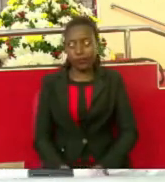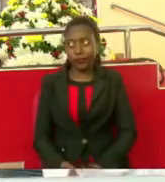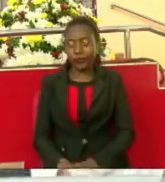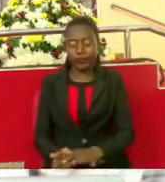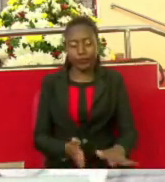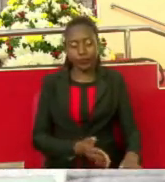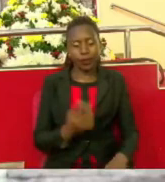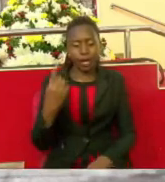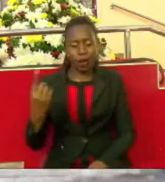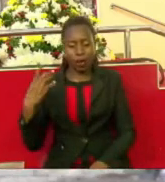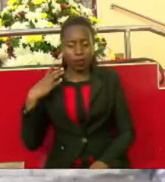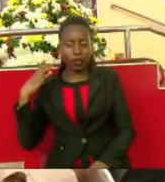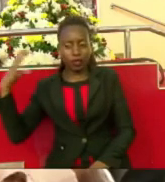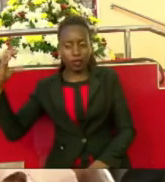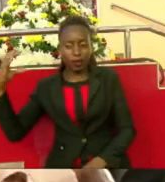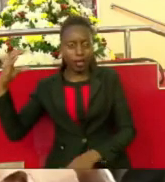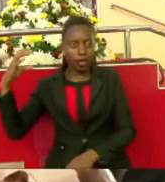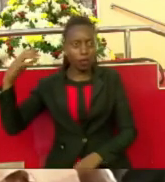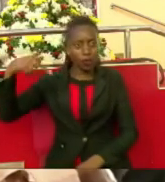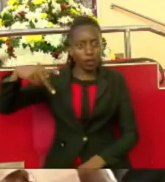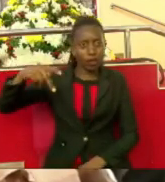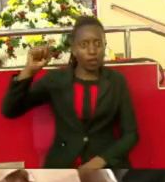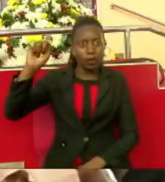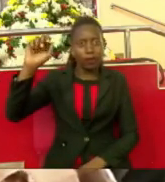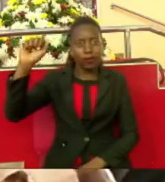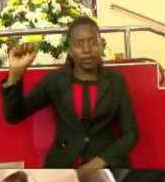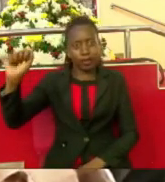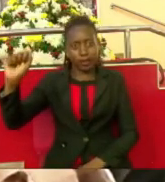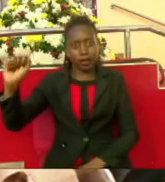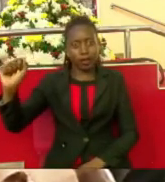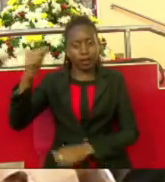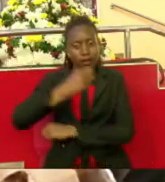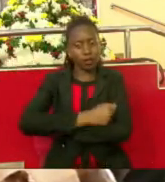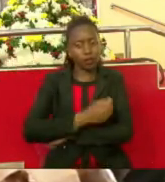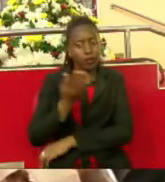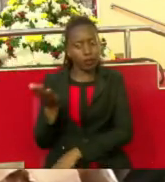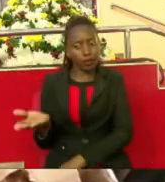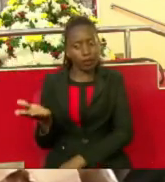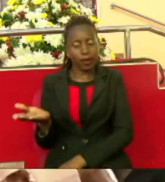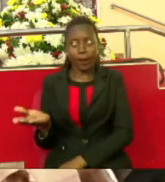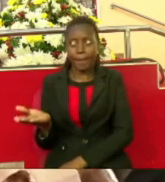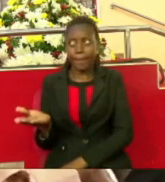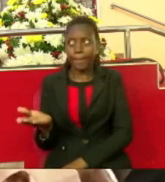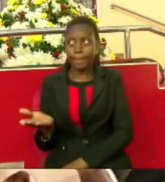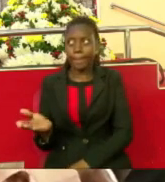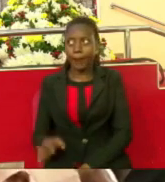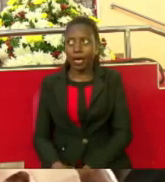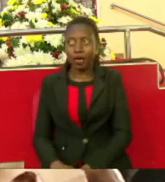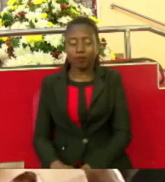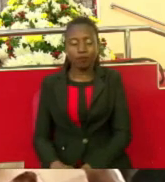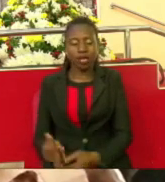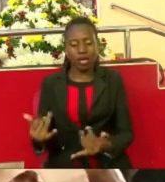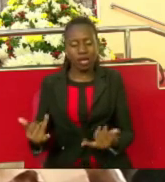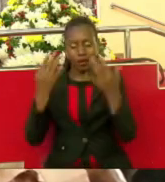the chairman of the school, the chairman of the PTA. Mwenyekiti wa chama cha PTA. I call it that because I think nowadays they don't know whether they're still PTA